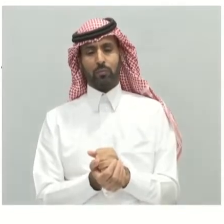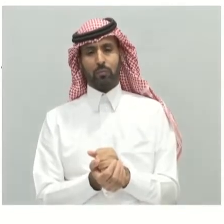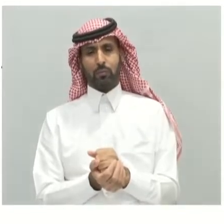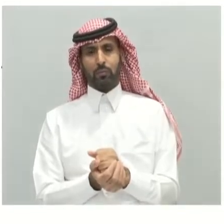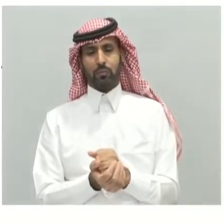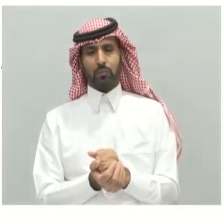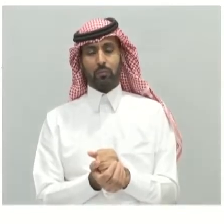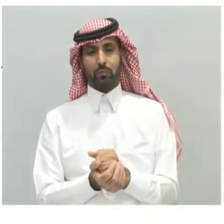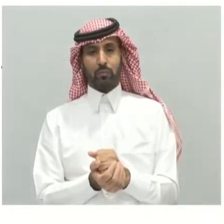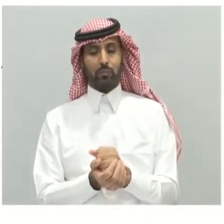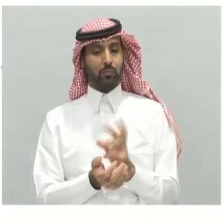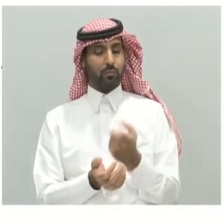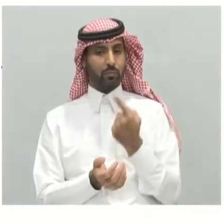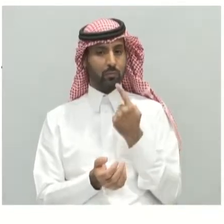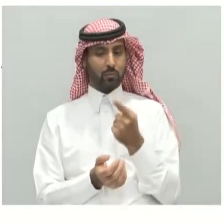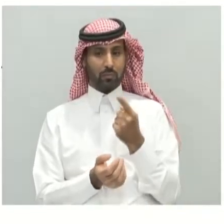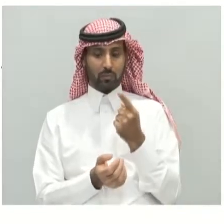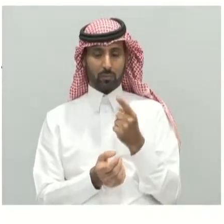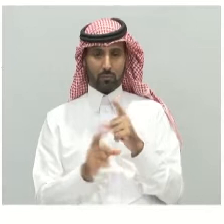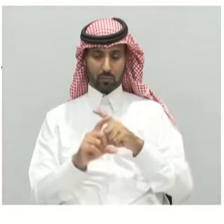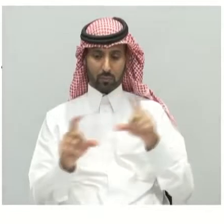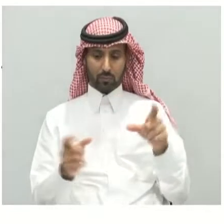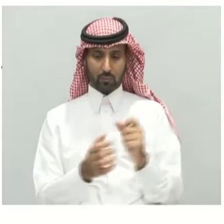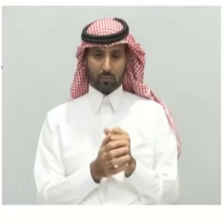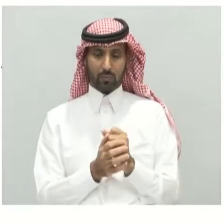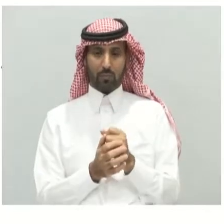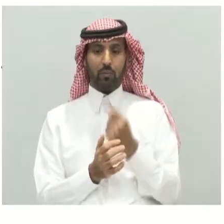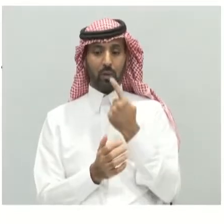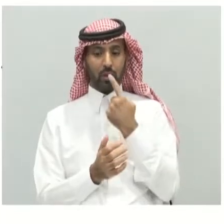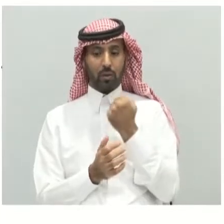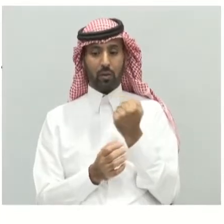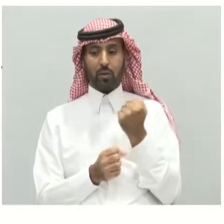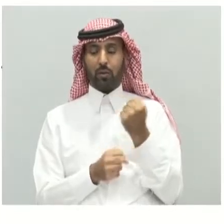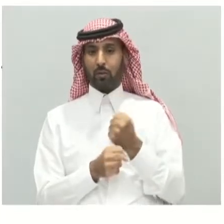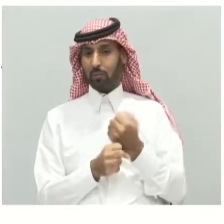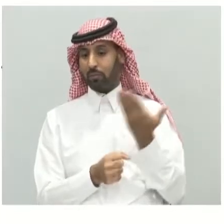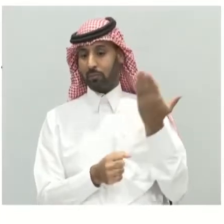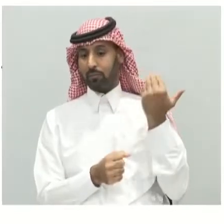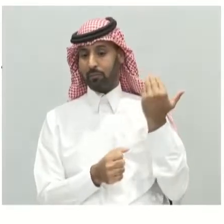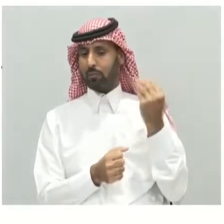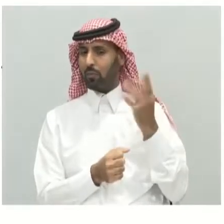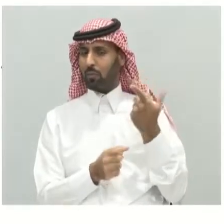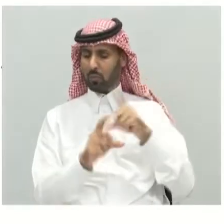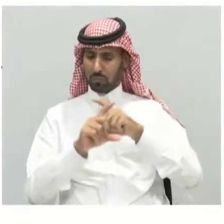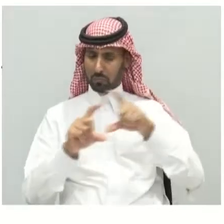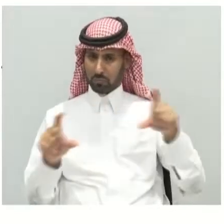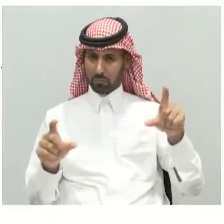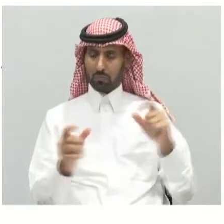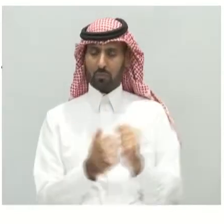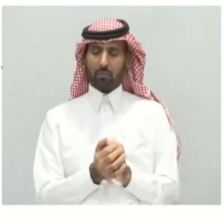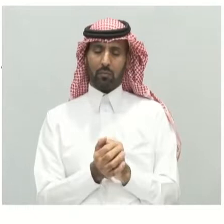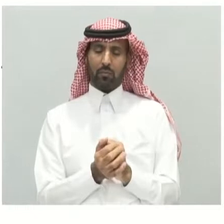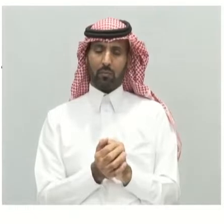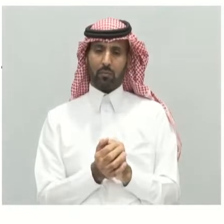Okay, how do we form simple past tense? How do we form it? How do we form